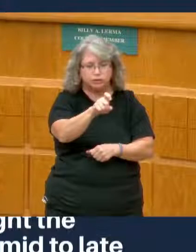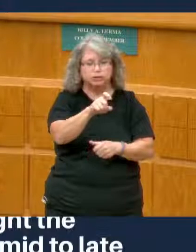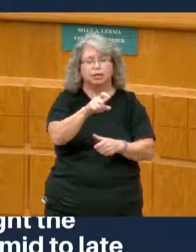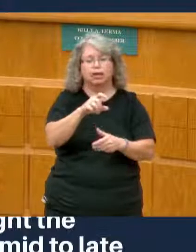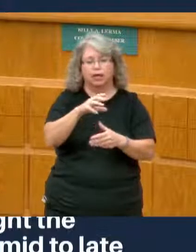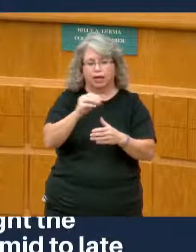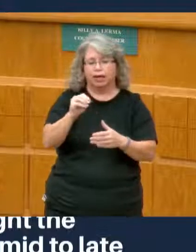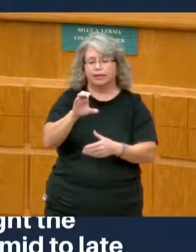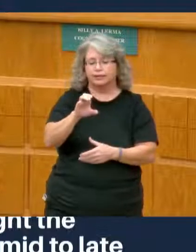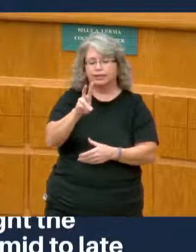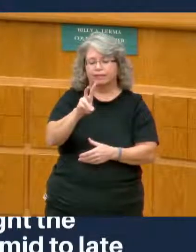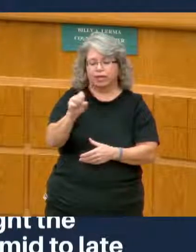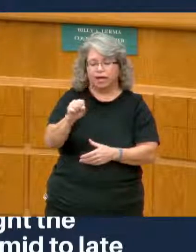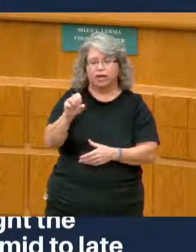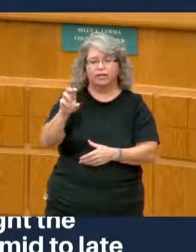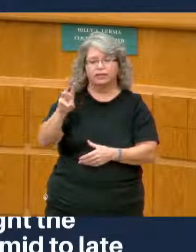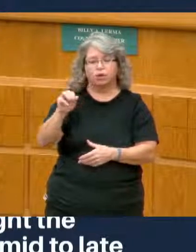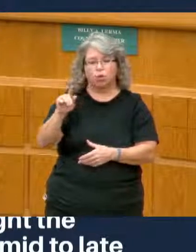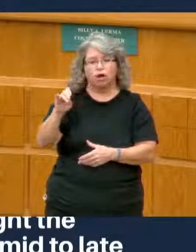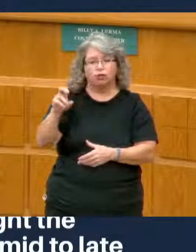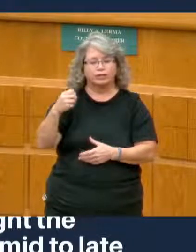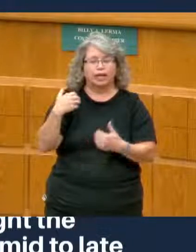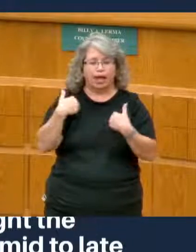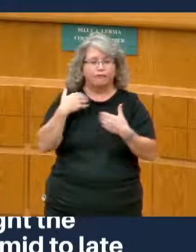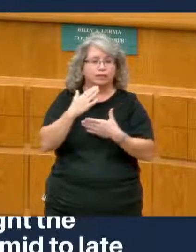has some limited supplies of that as well.